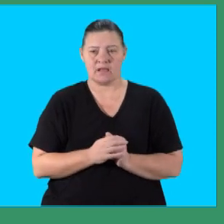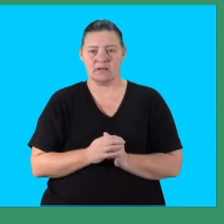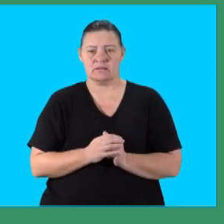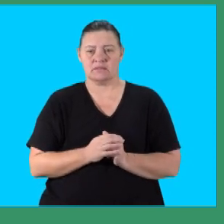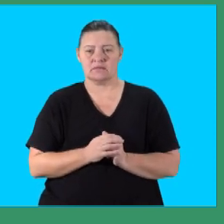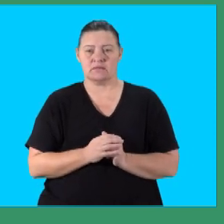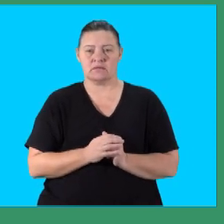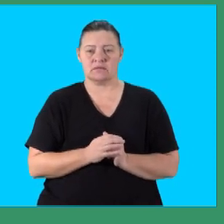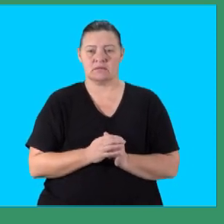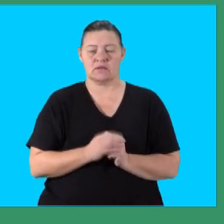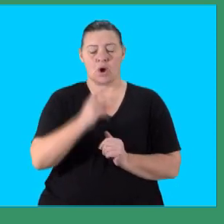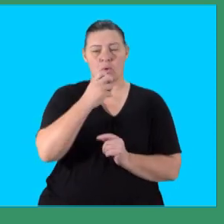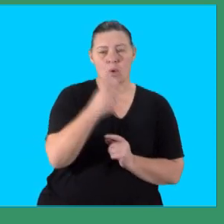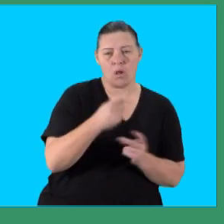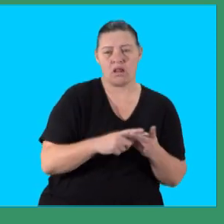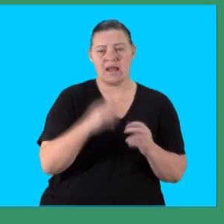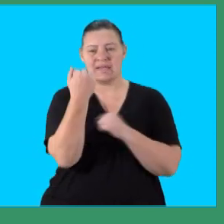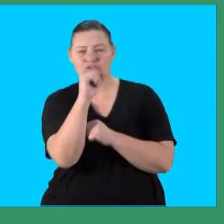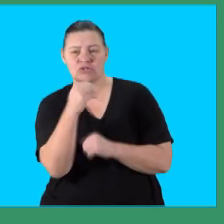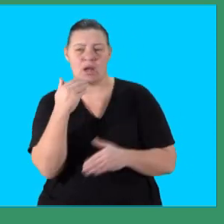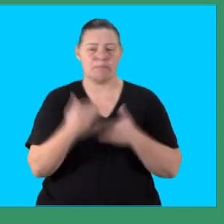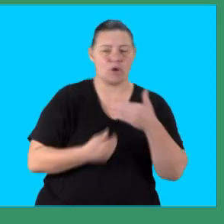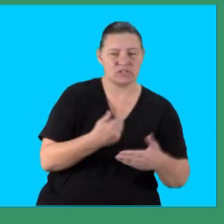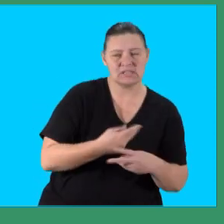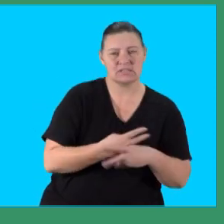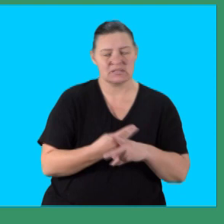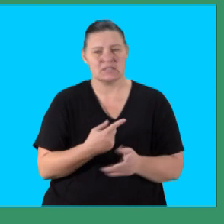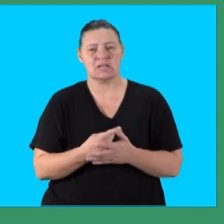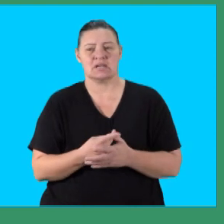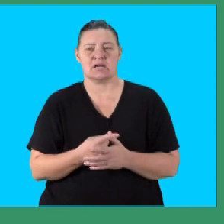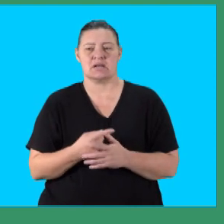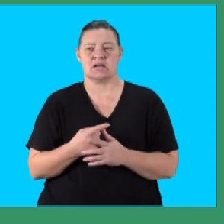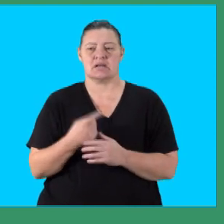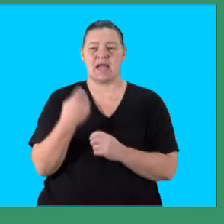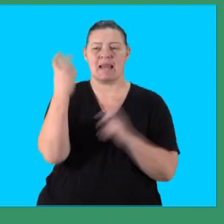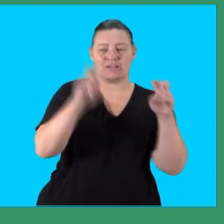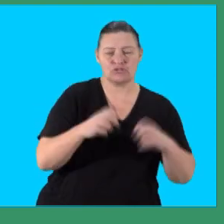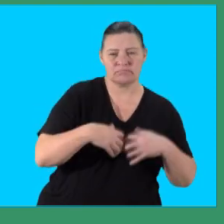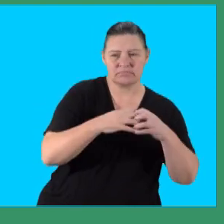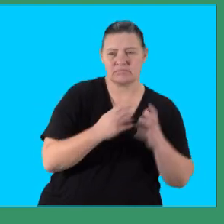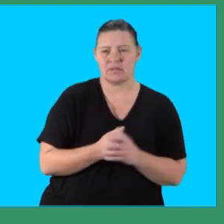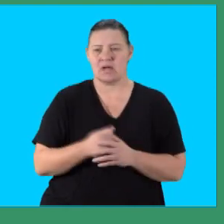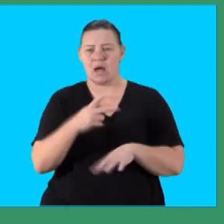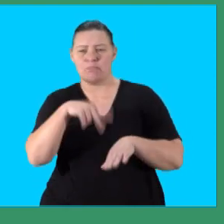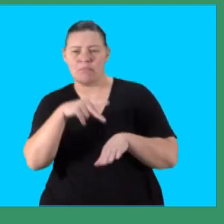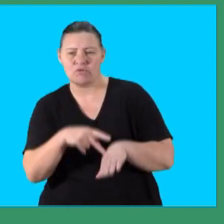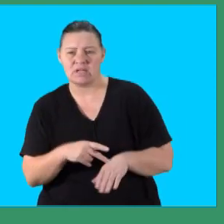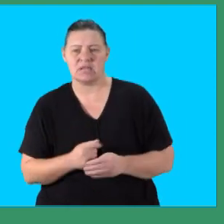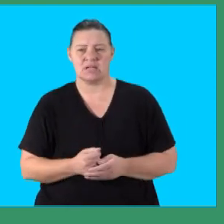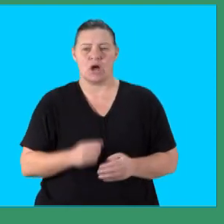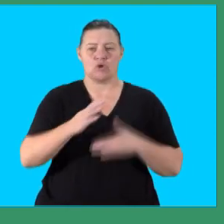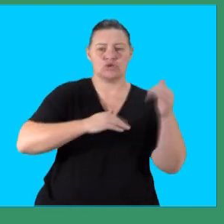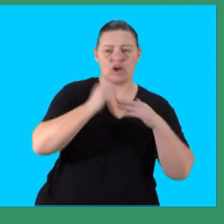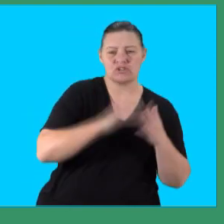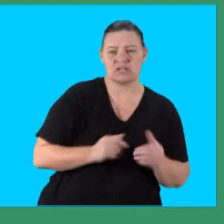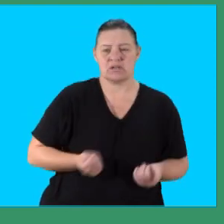coal, extraction, industries, processing, electricity generation, primary, construction,